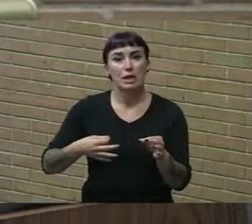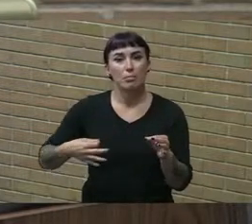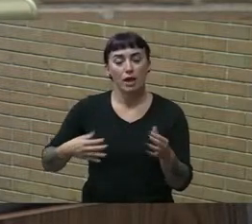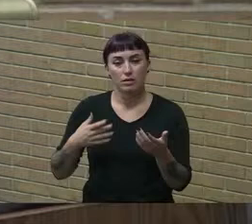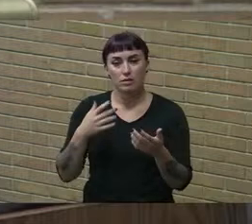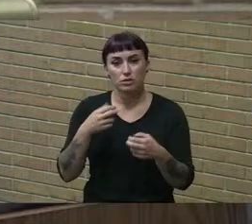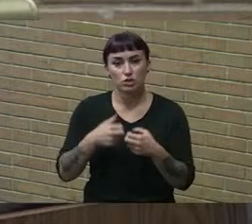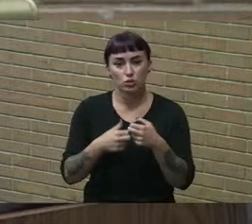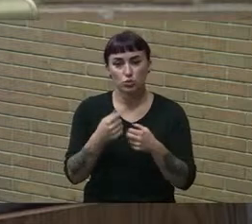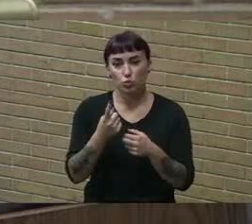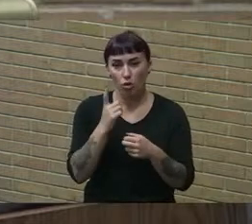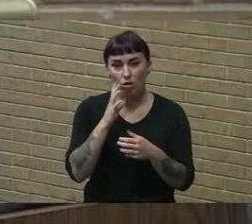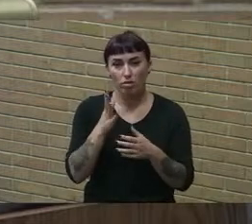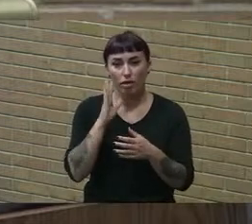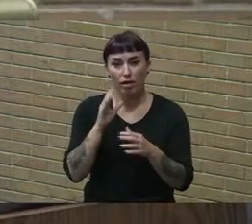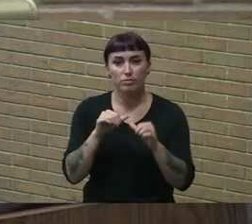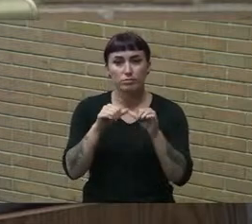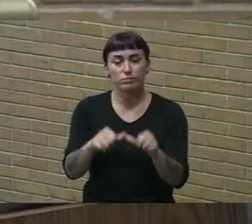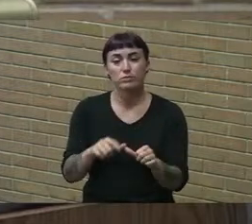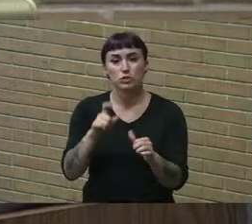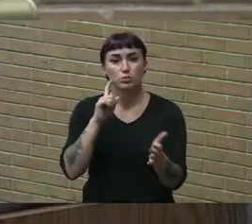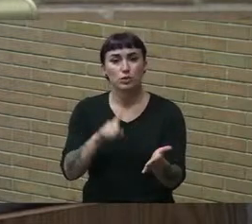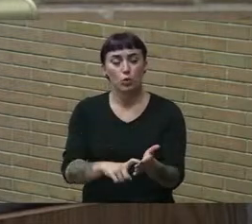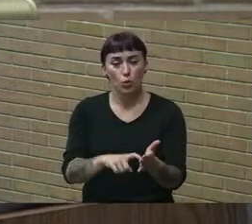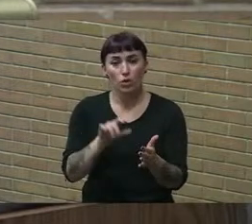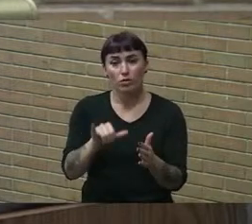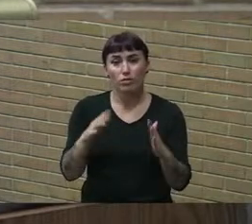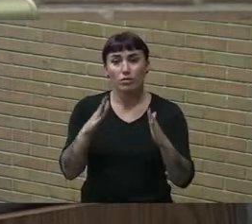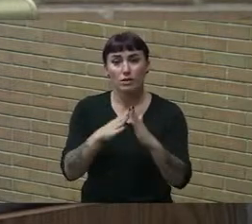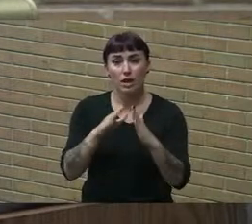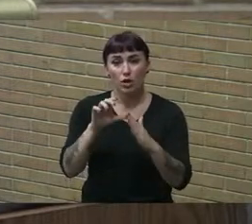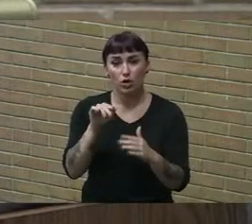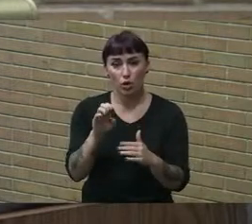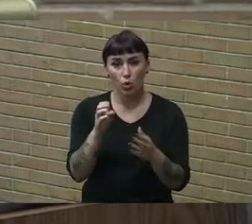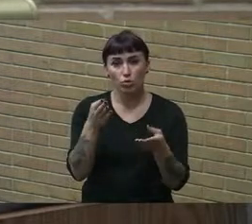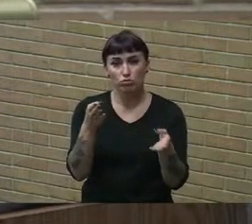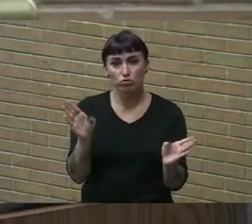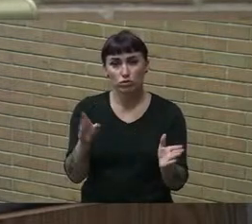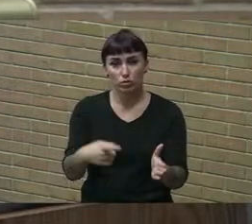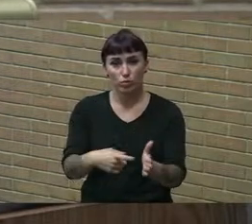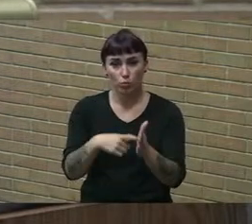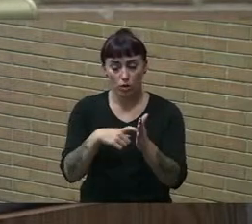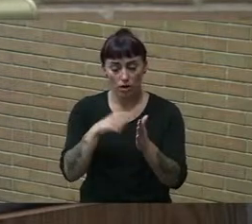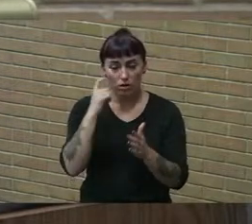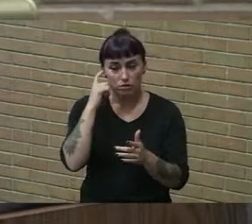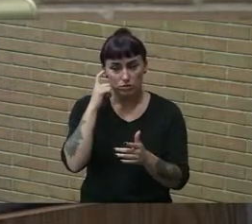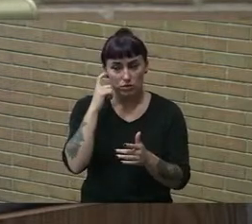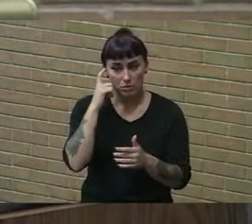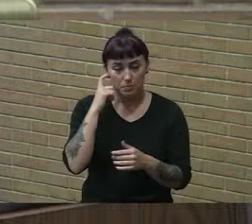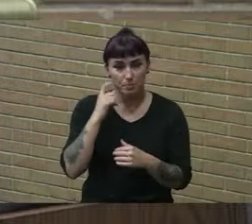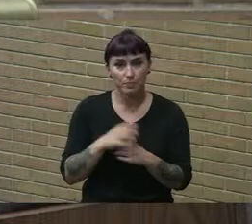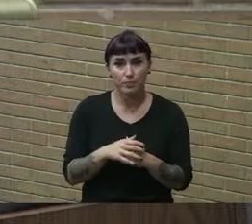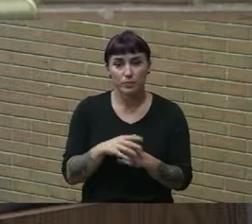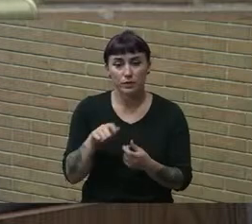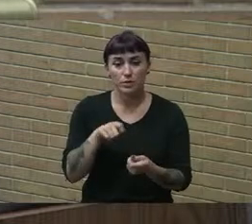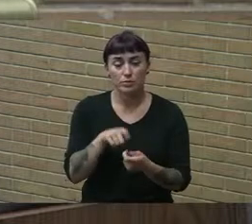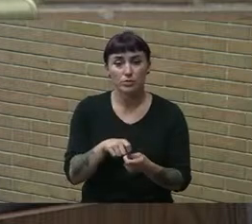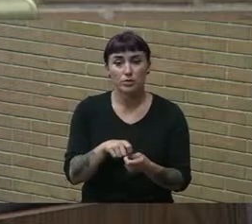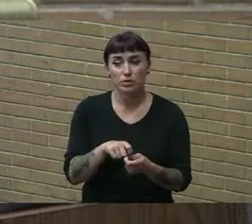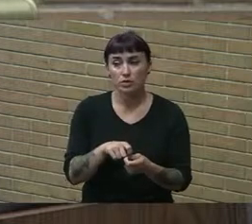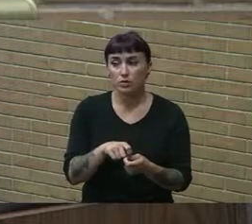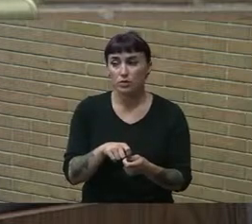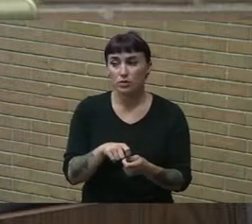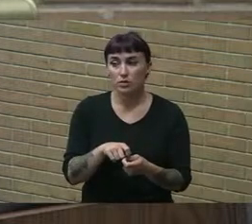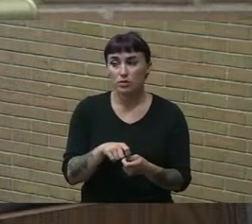is carried over and should be noted is that the town code generally requires a certain modicum